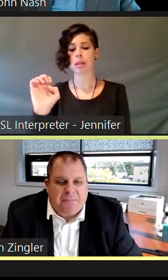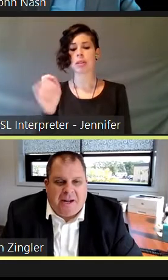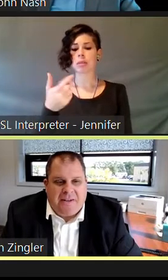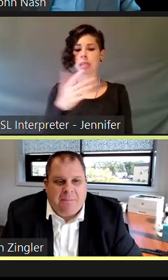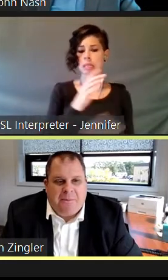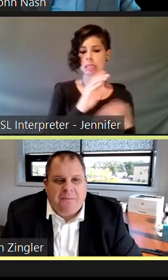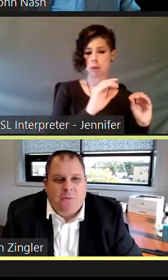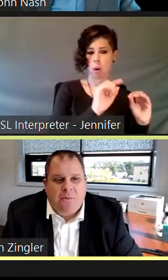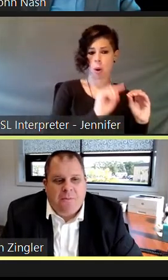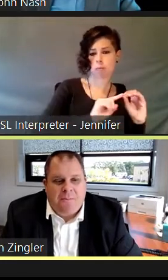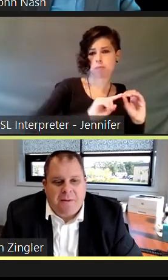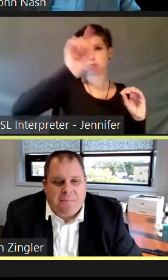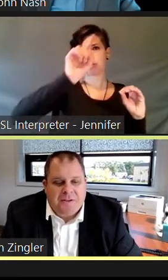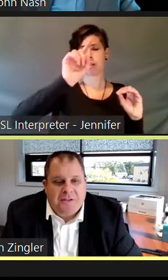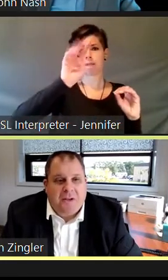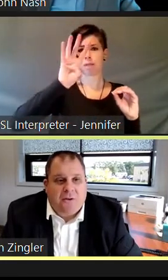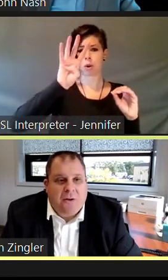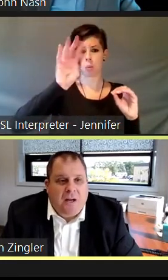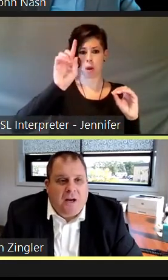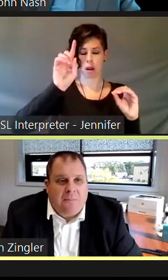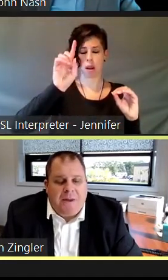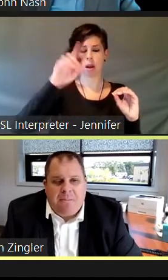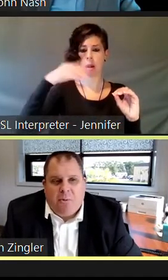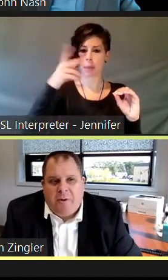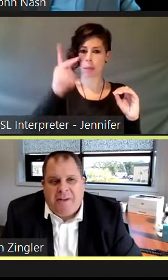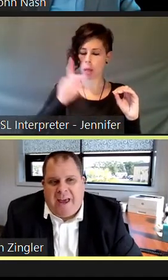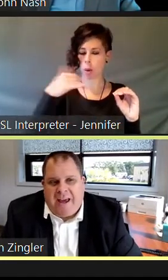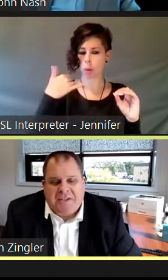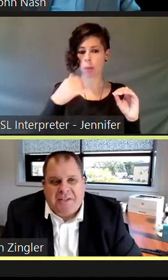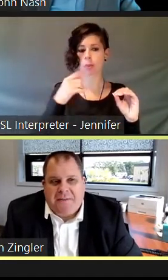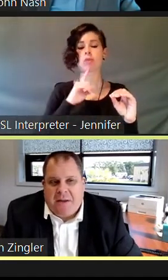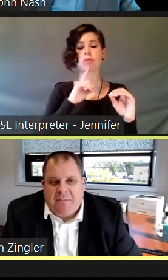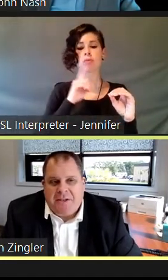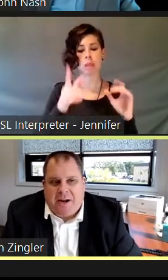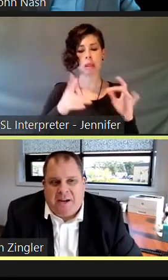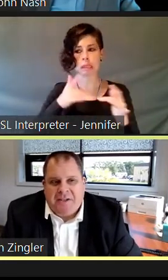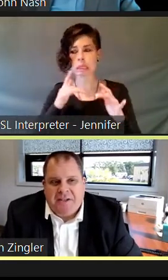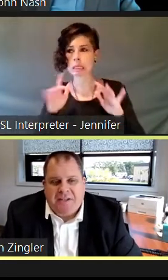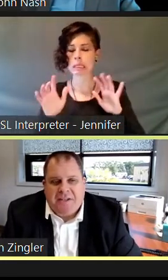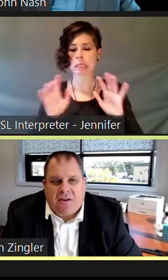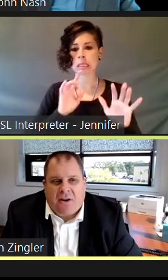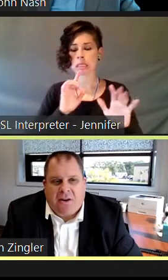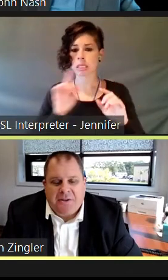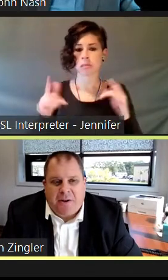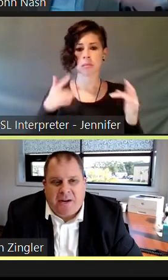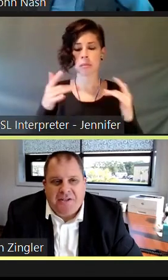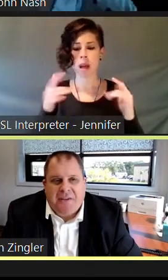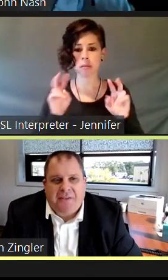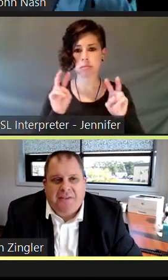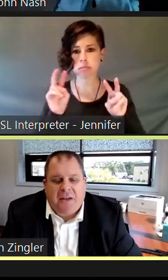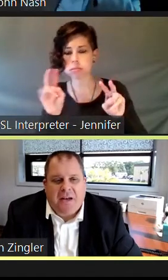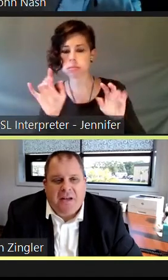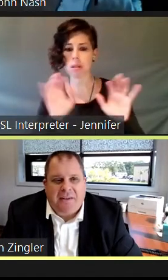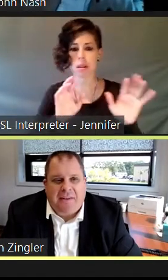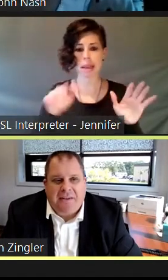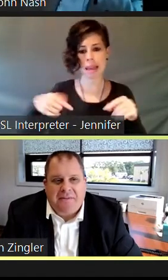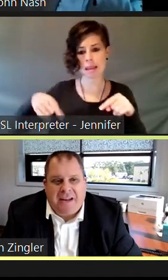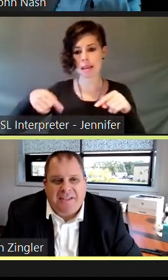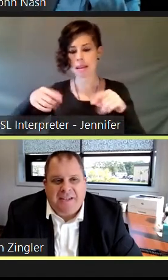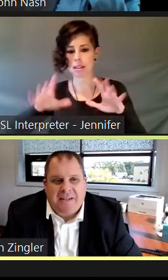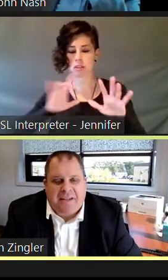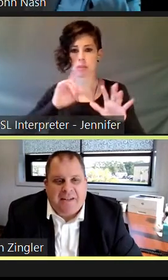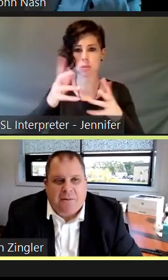and then we spiked up to 41 people. So people were really anxious. Families were anxious. Our guardians were anxious to get